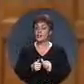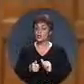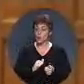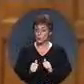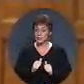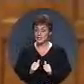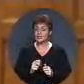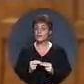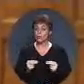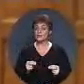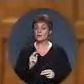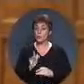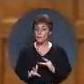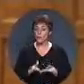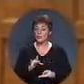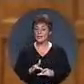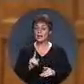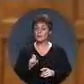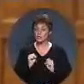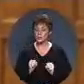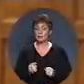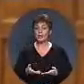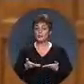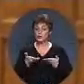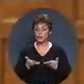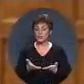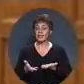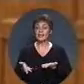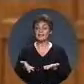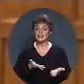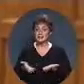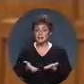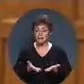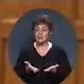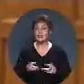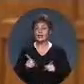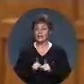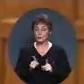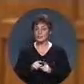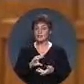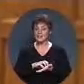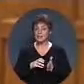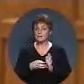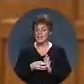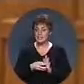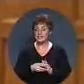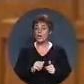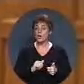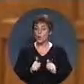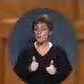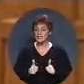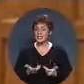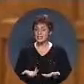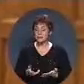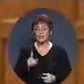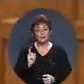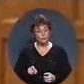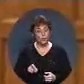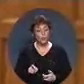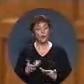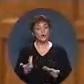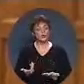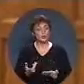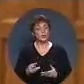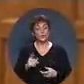services. The minister is carefully considering what direction Canada's new government can take to ensure that our aerospace and defence industry reaches